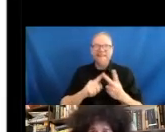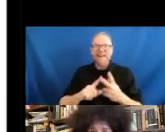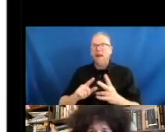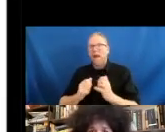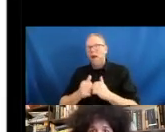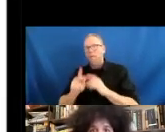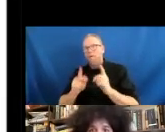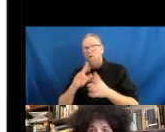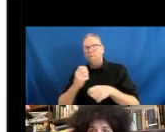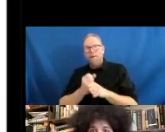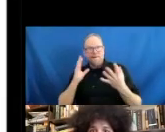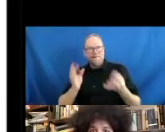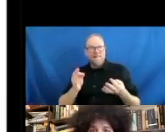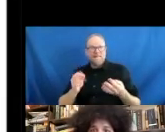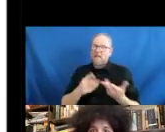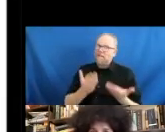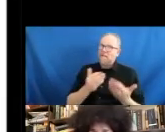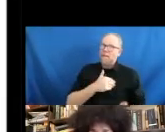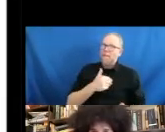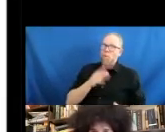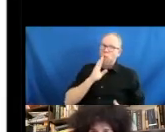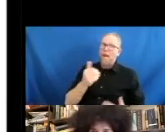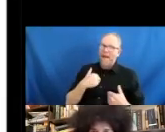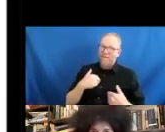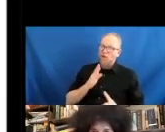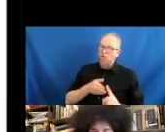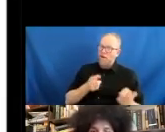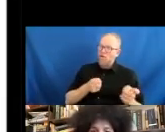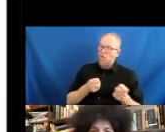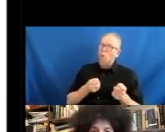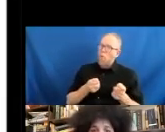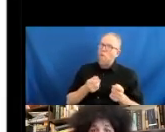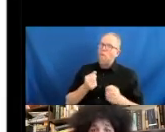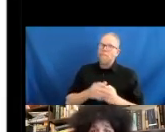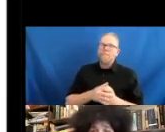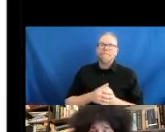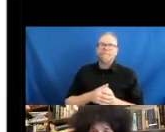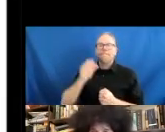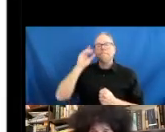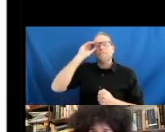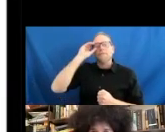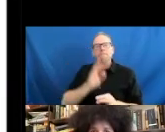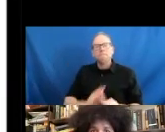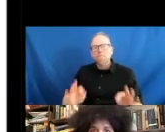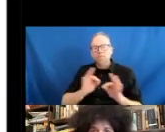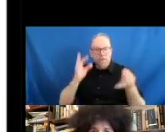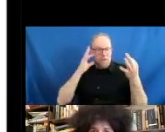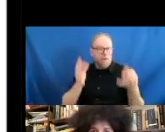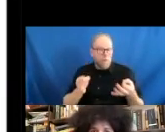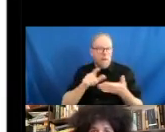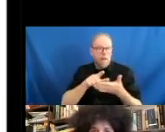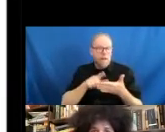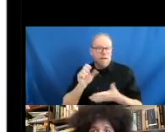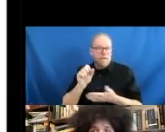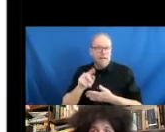made, and whether members will have direct control of the governance. It's also essential to determine the legal status